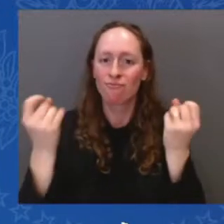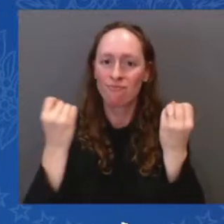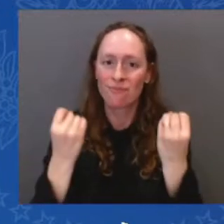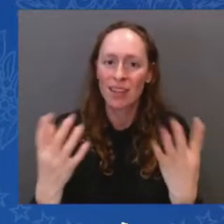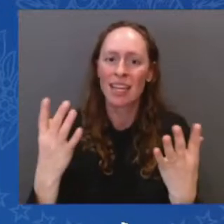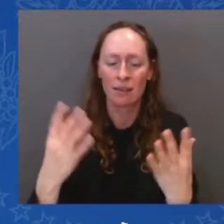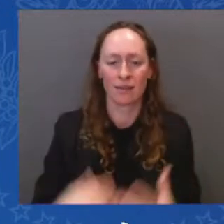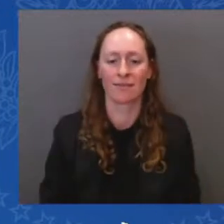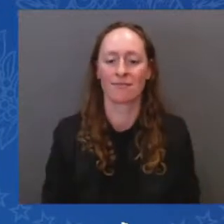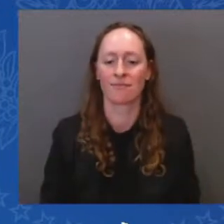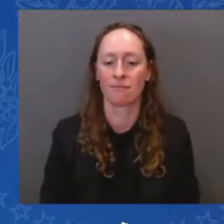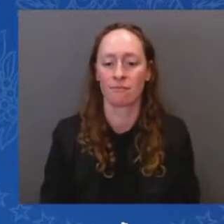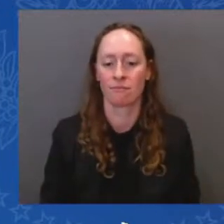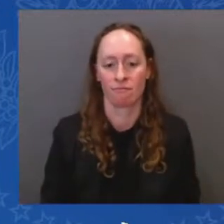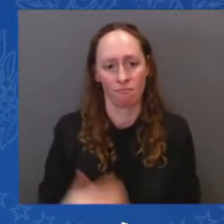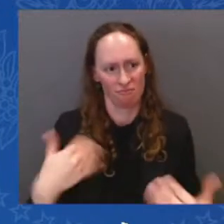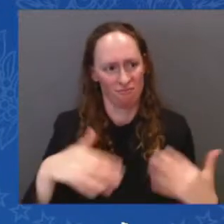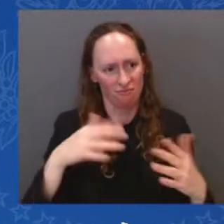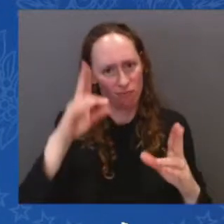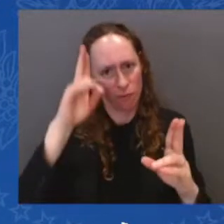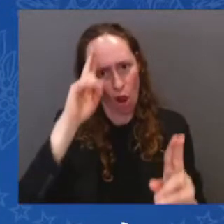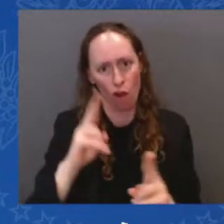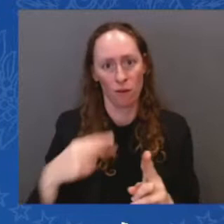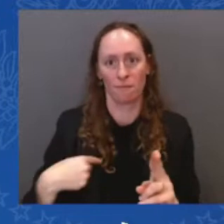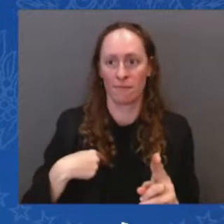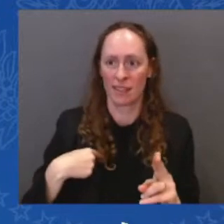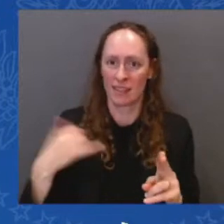footsteps of all the chairmen and spouses before us.